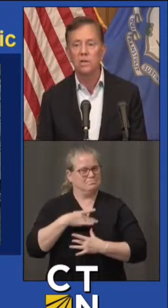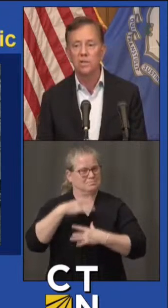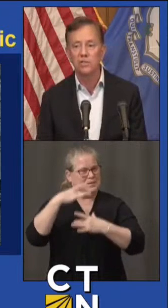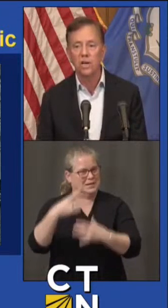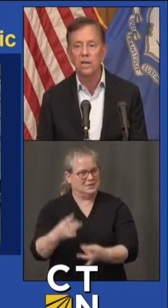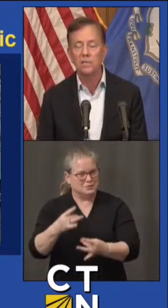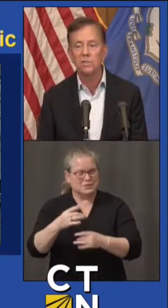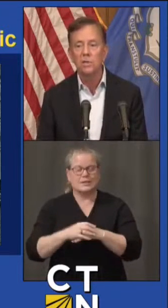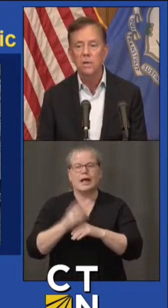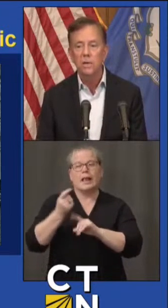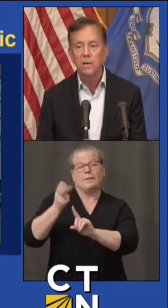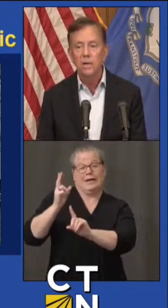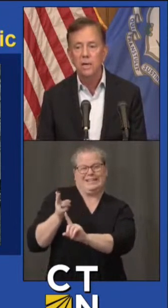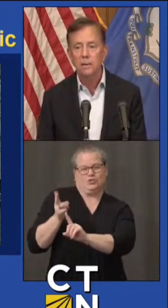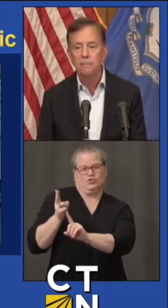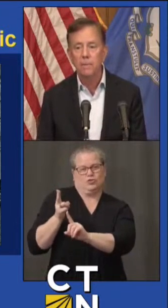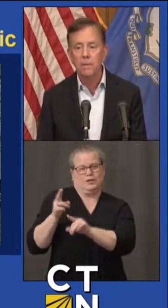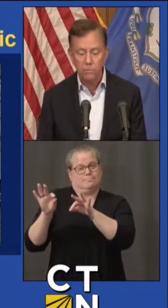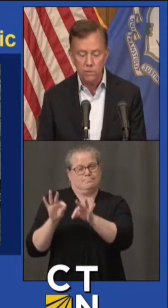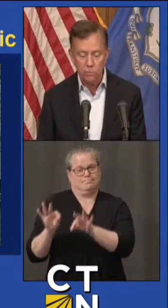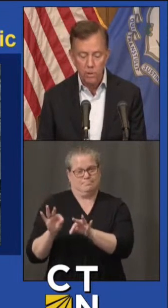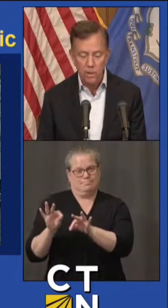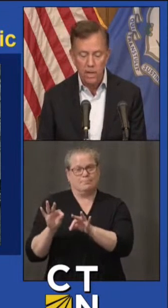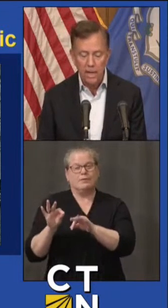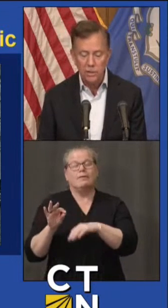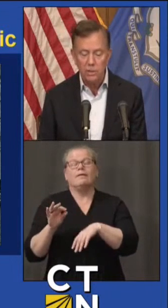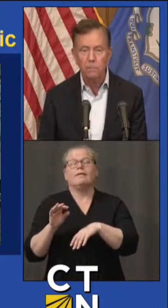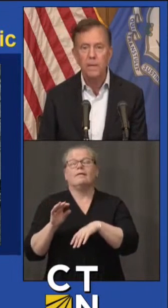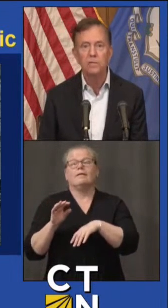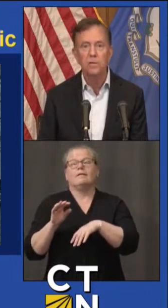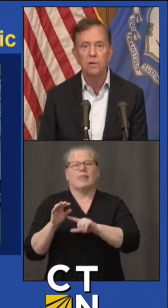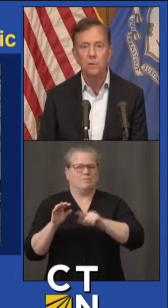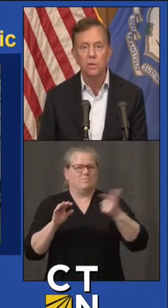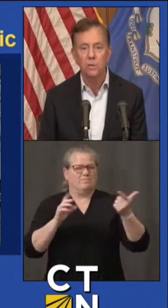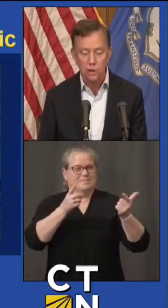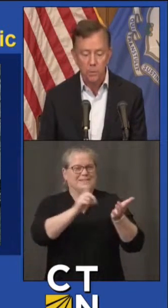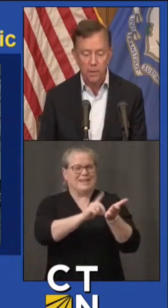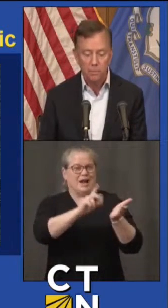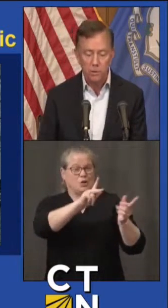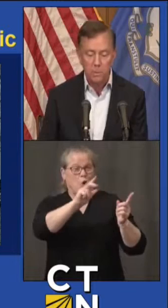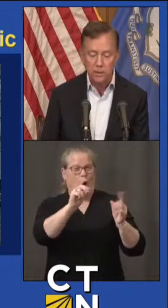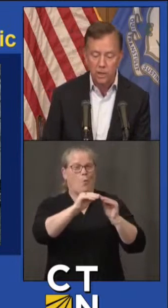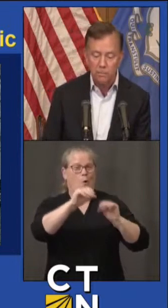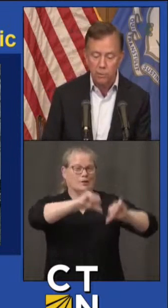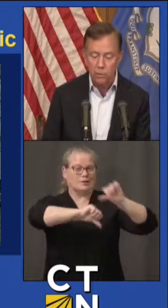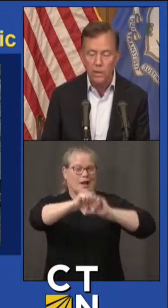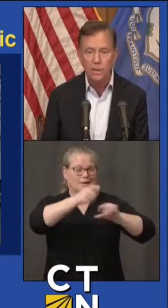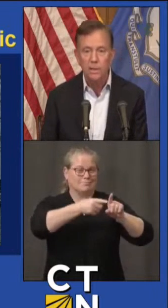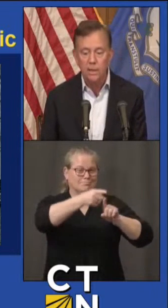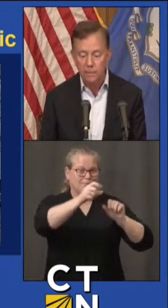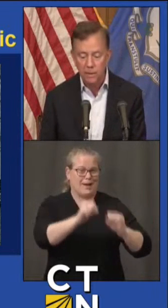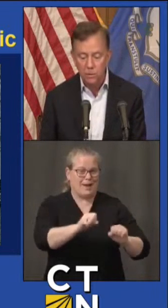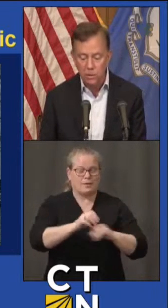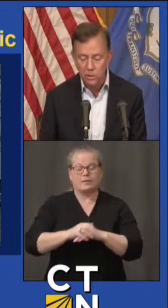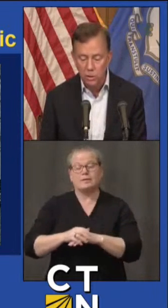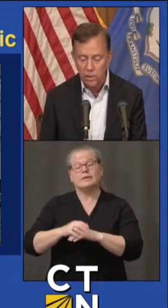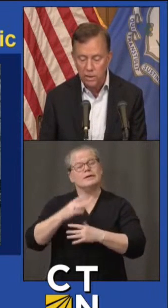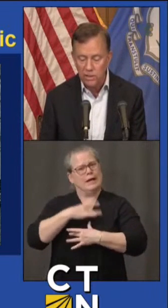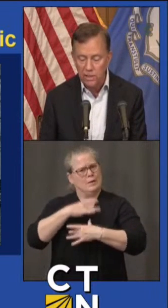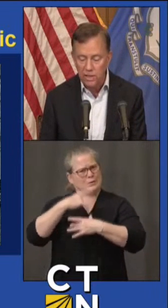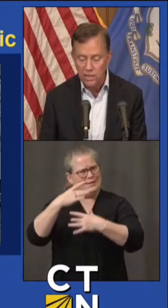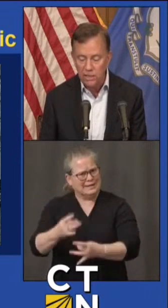the science. There was a really excellent piece, I thought, in Hearst Papers by John Brunig. He called it